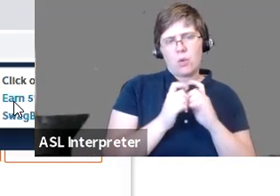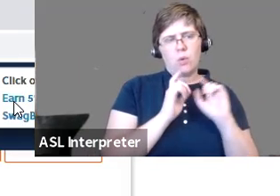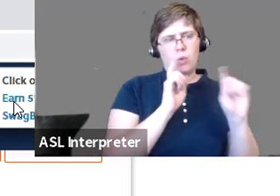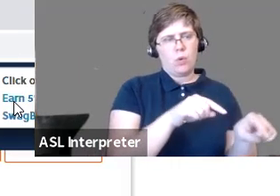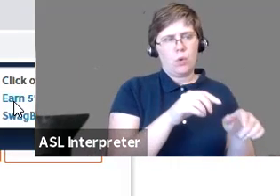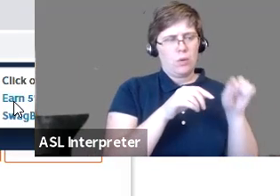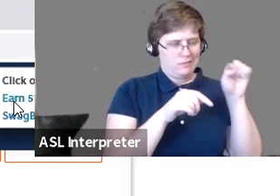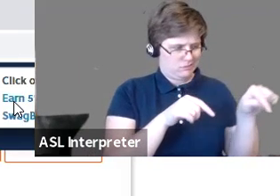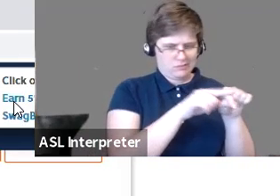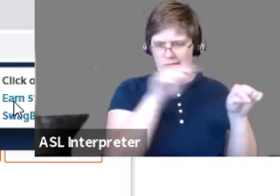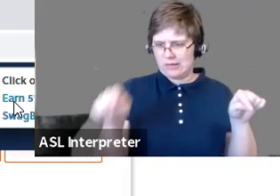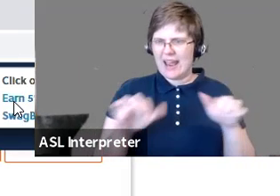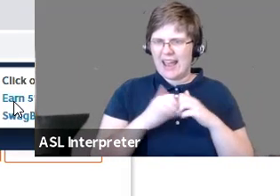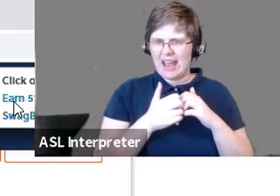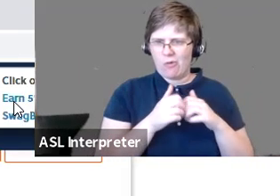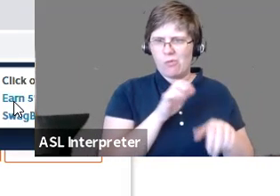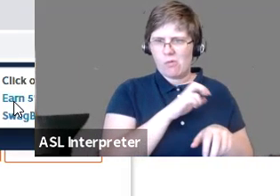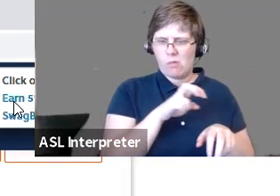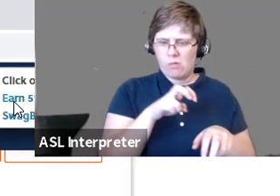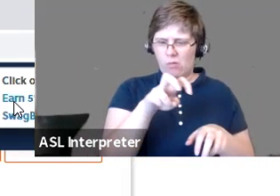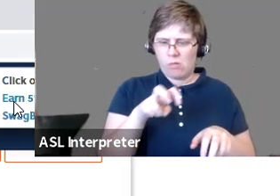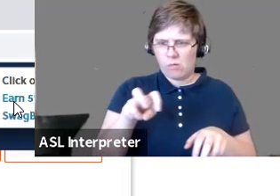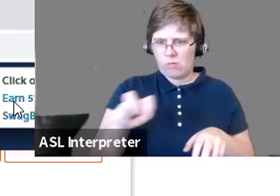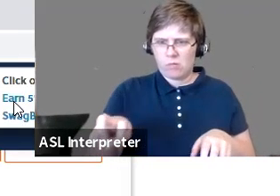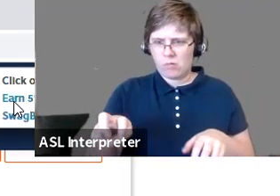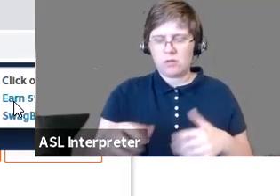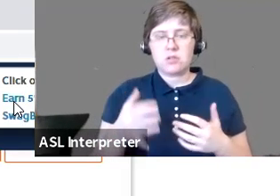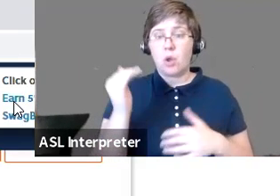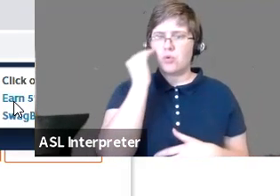place. So awareness of options